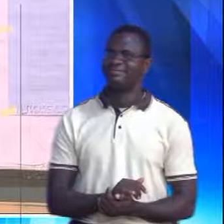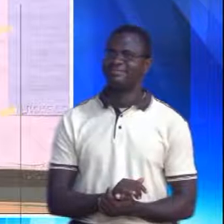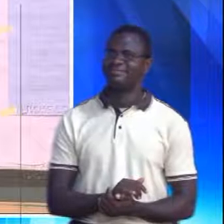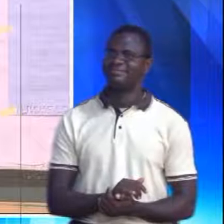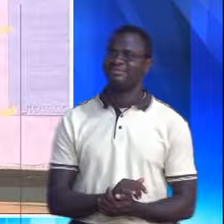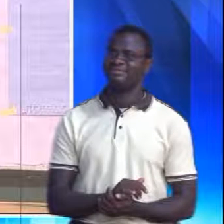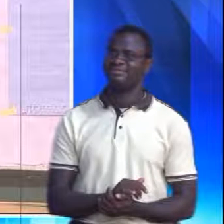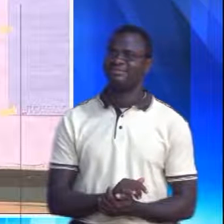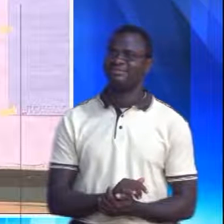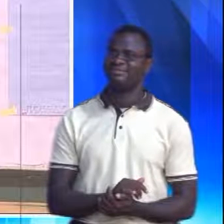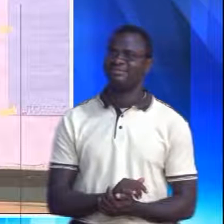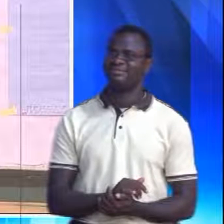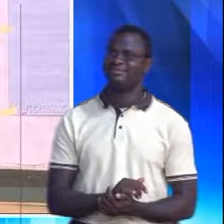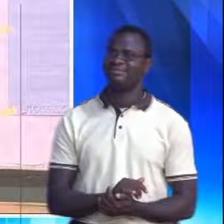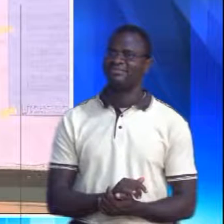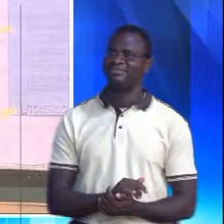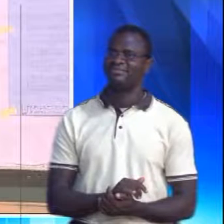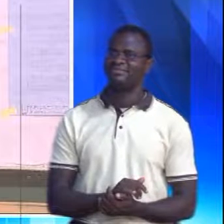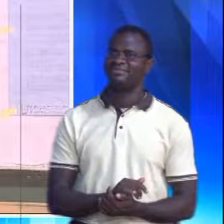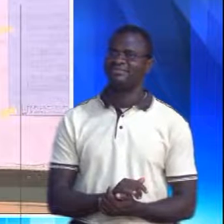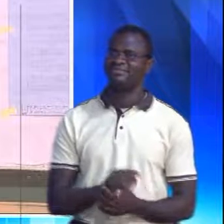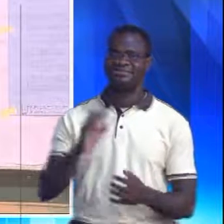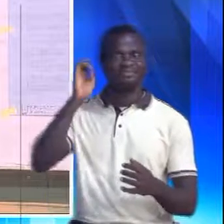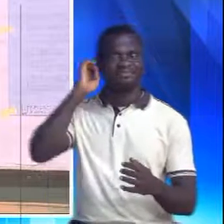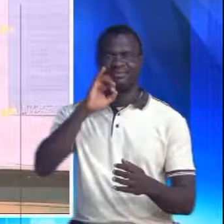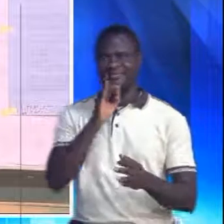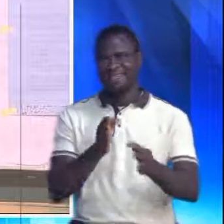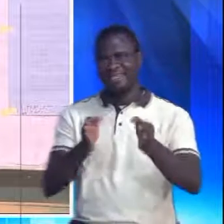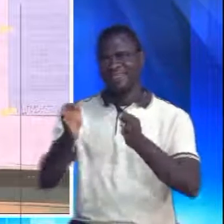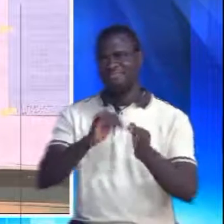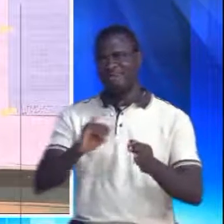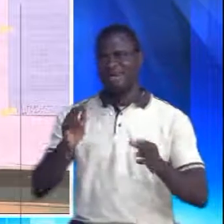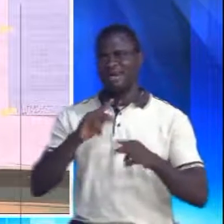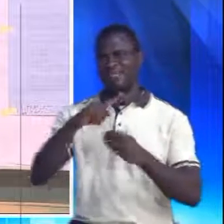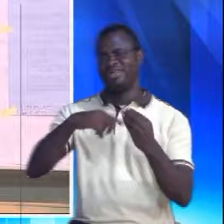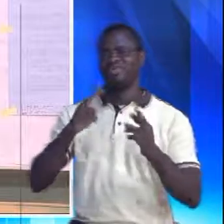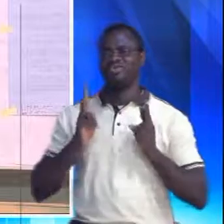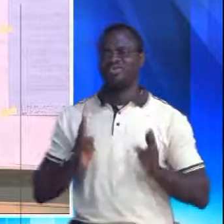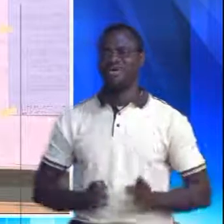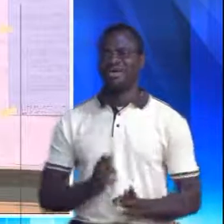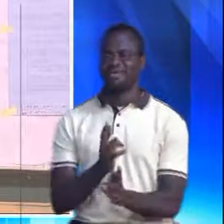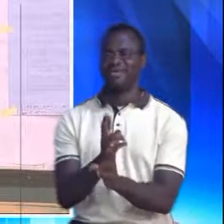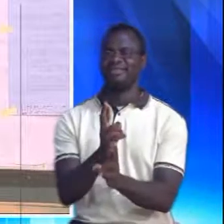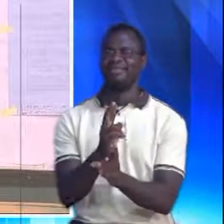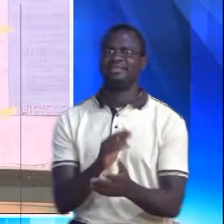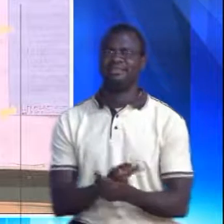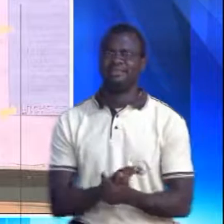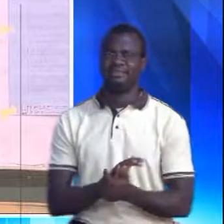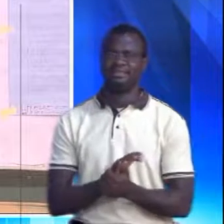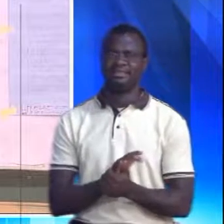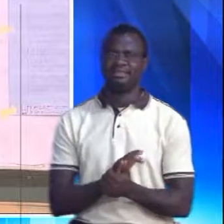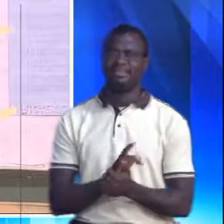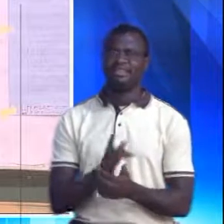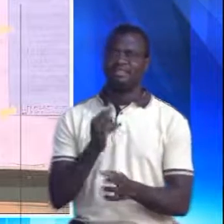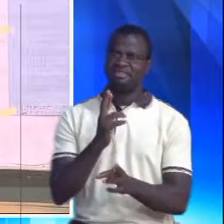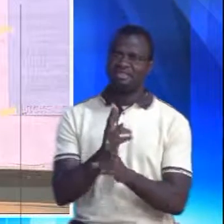to civilize culture and society. Thank God Nigeria is a civilized culture and society. That's why we enjoy